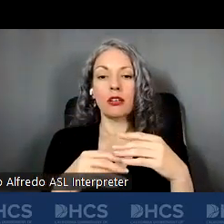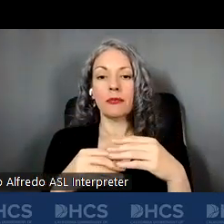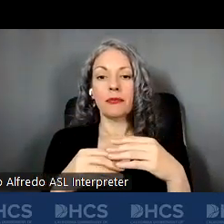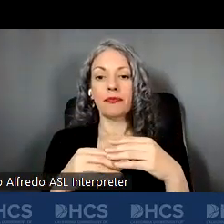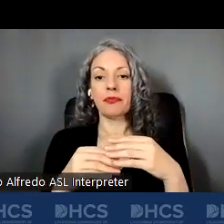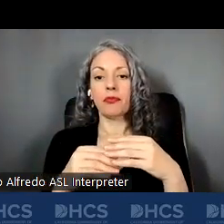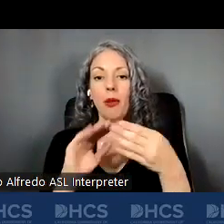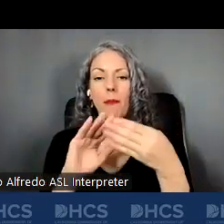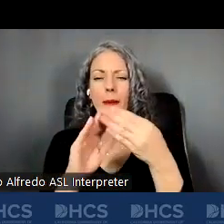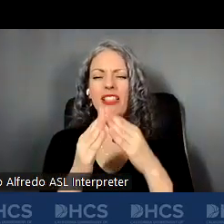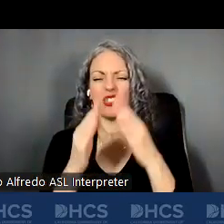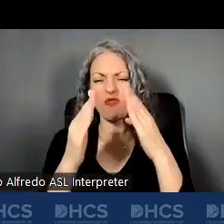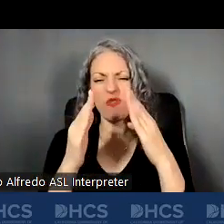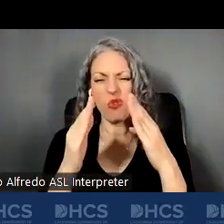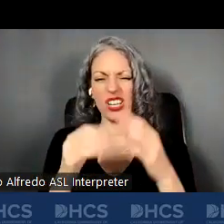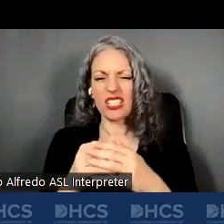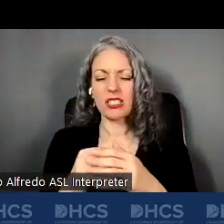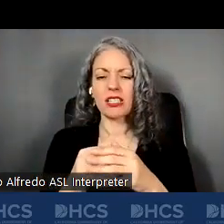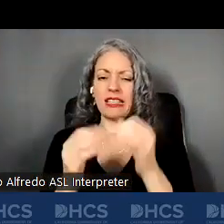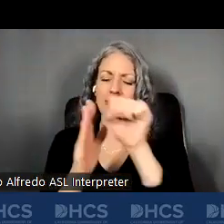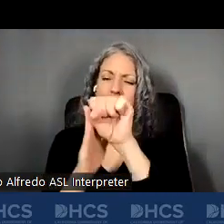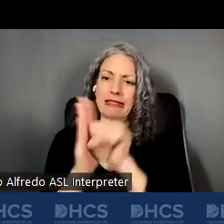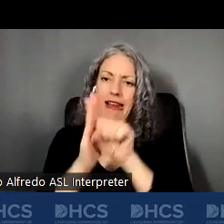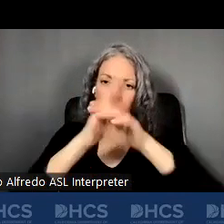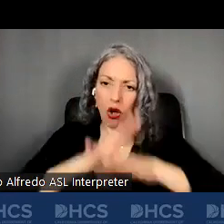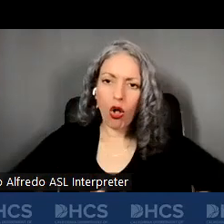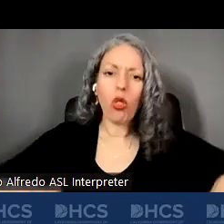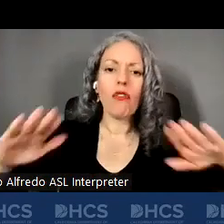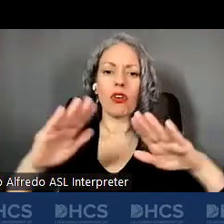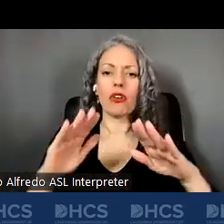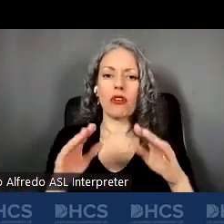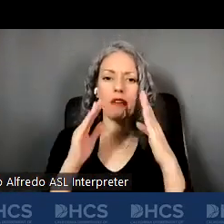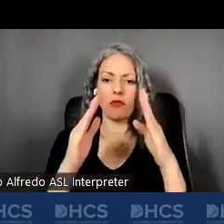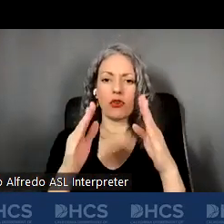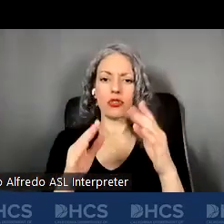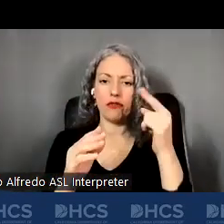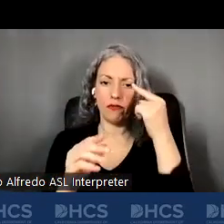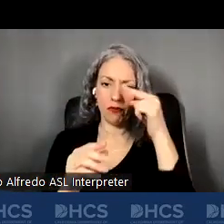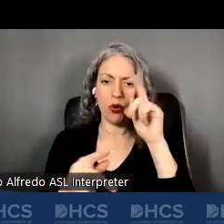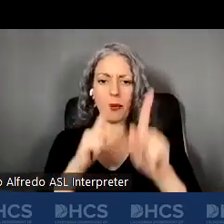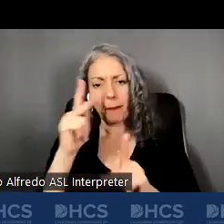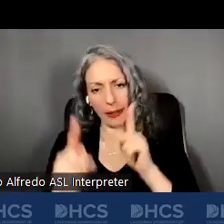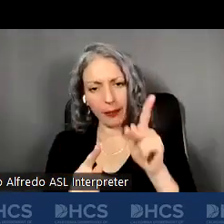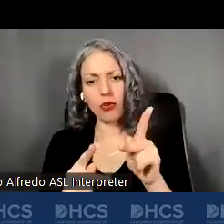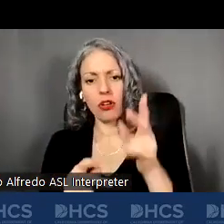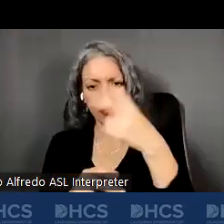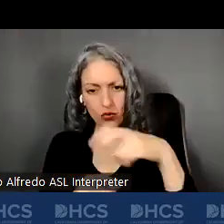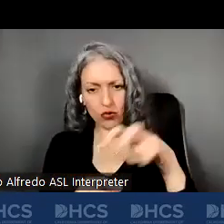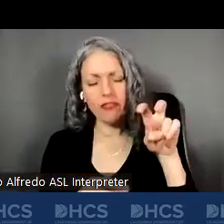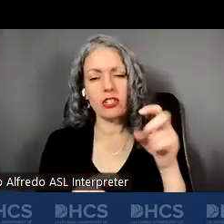then really scaling statewide population of focus for individuals that are transitioning